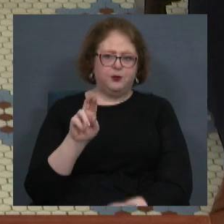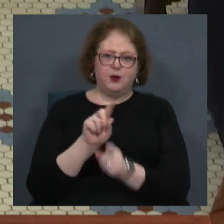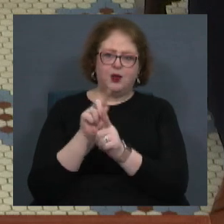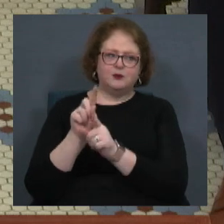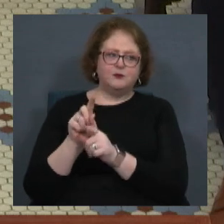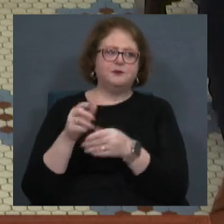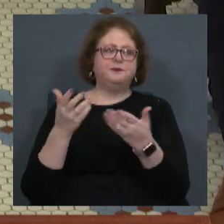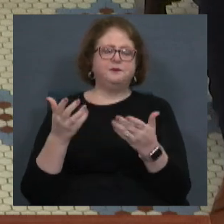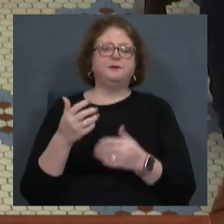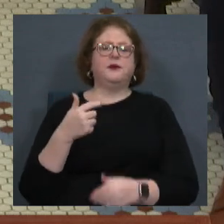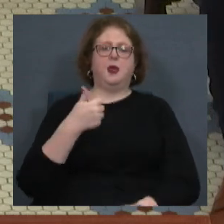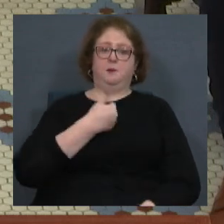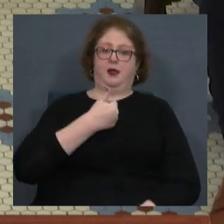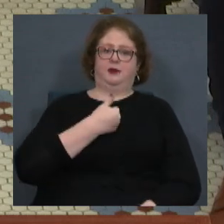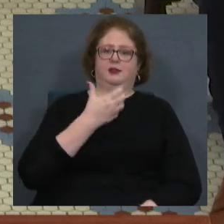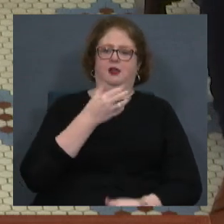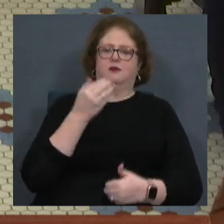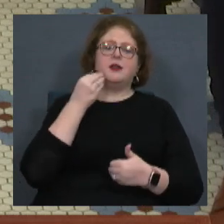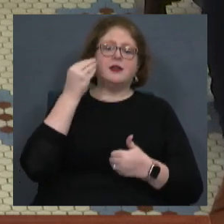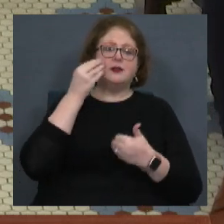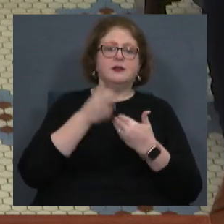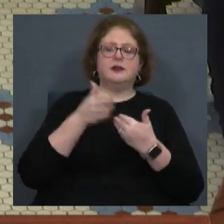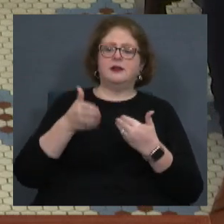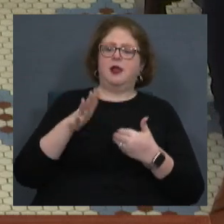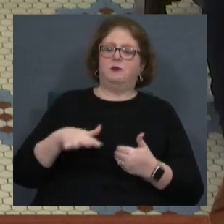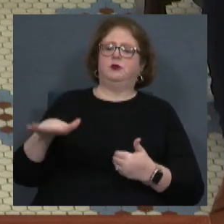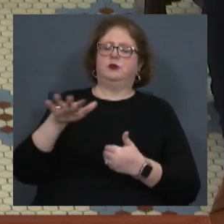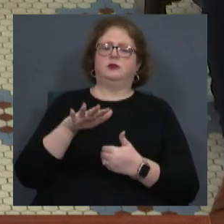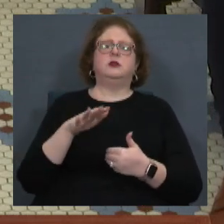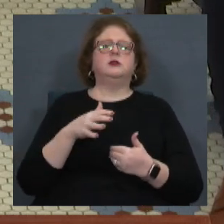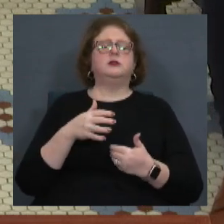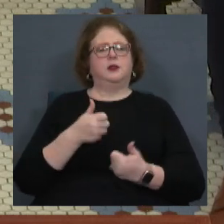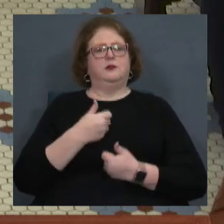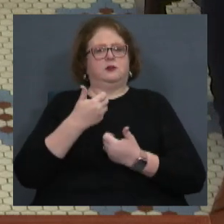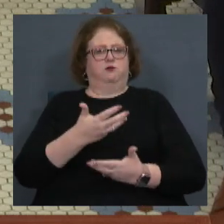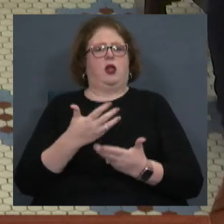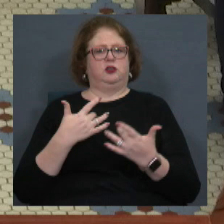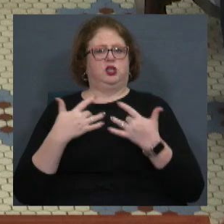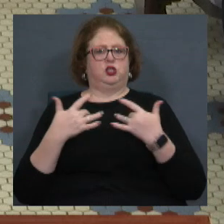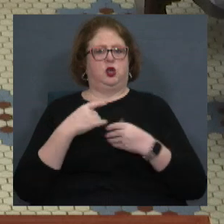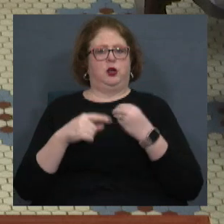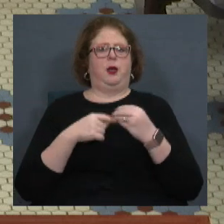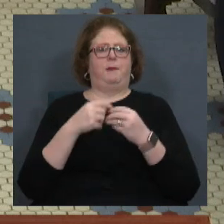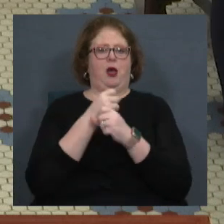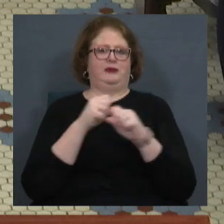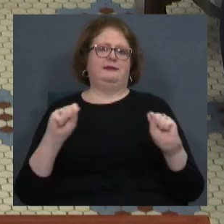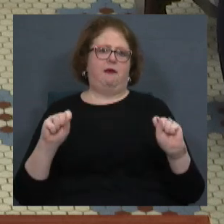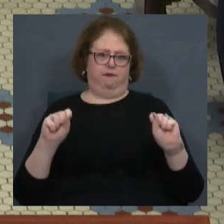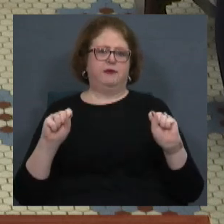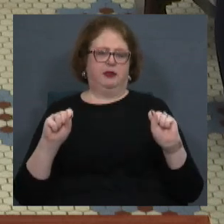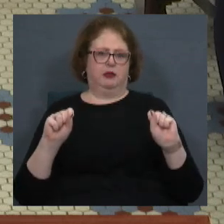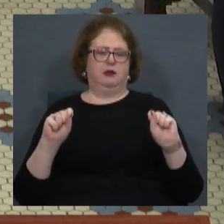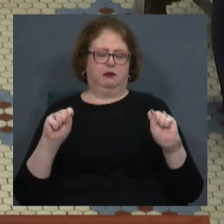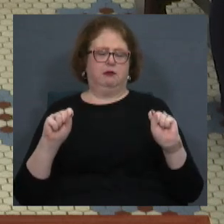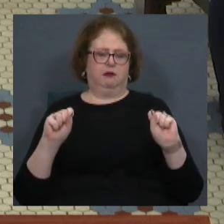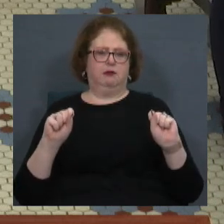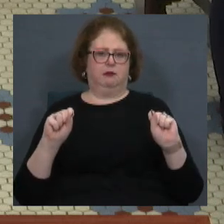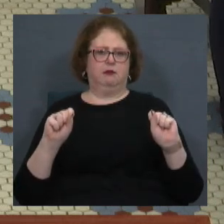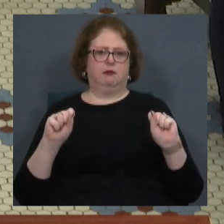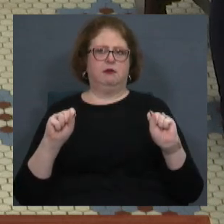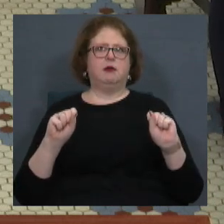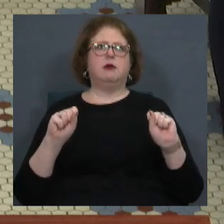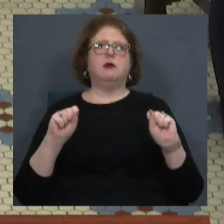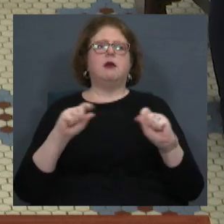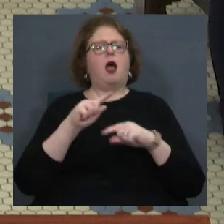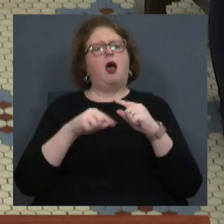Me and my neighbors have expressed concern about the safety of the